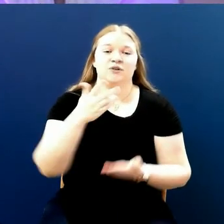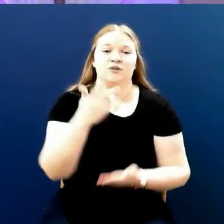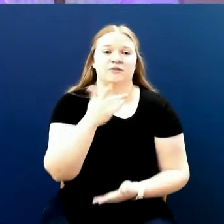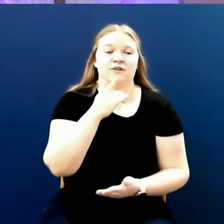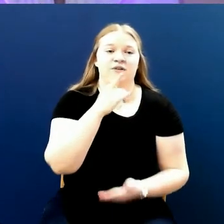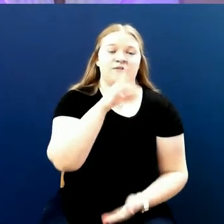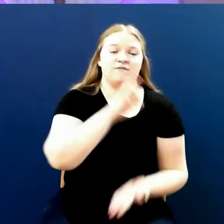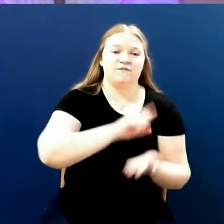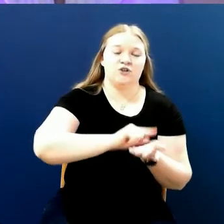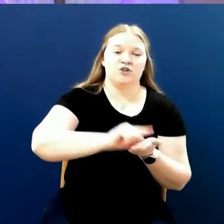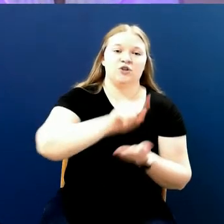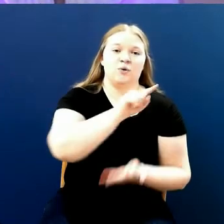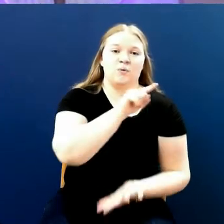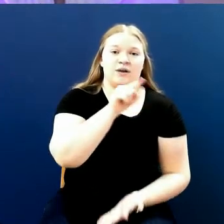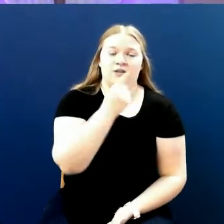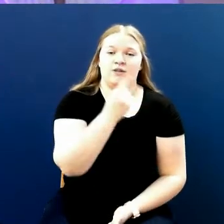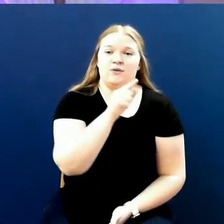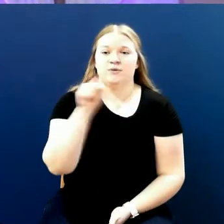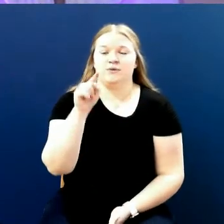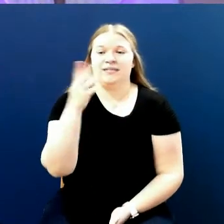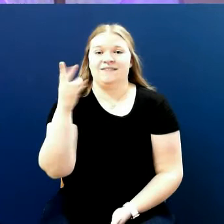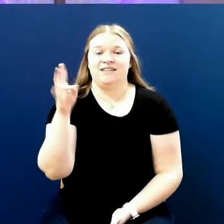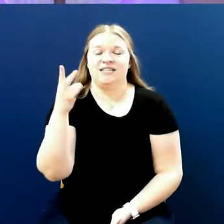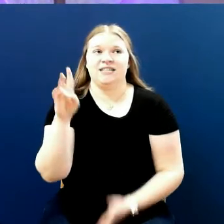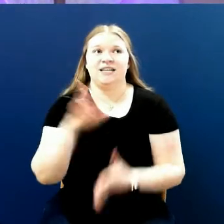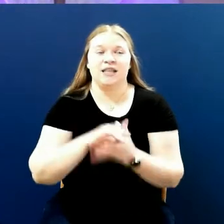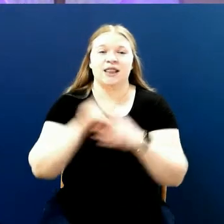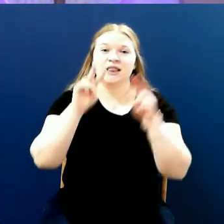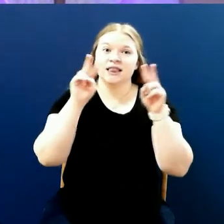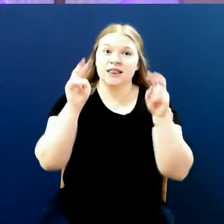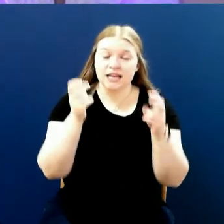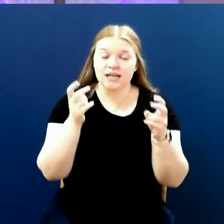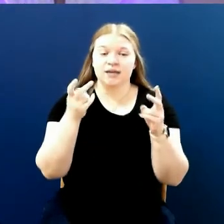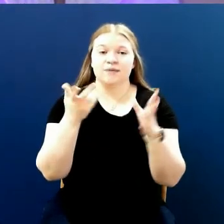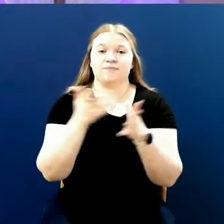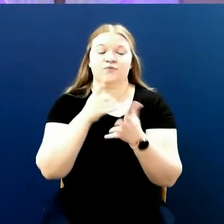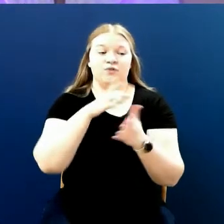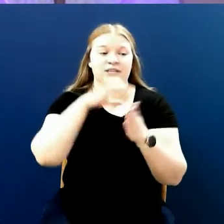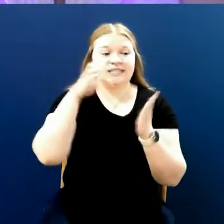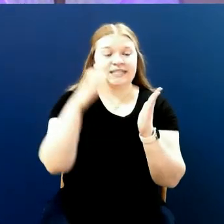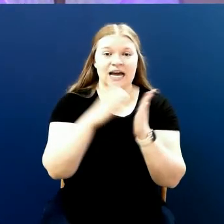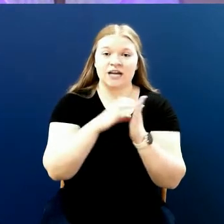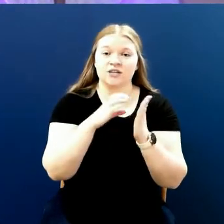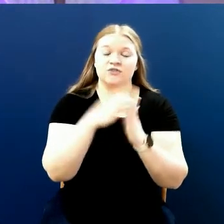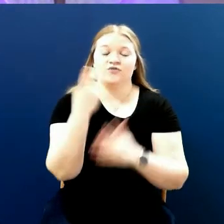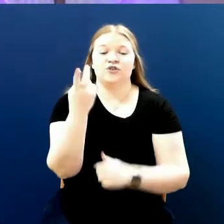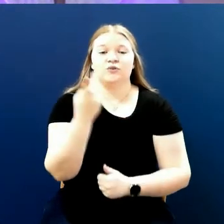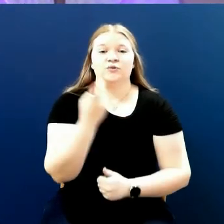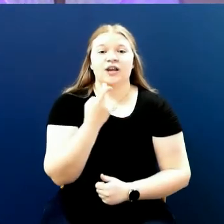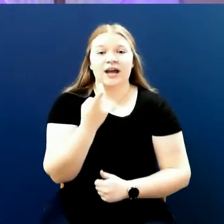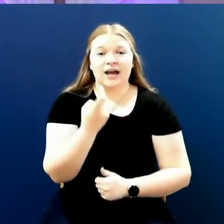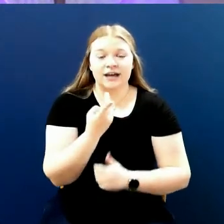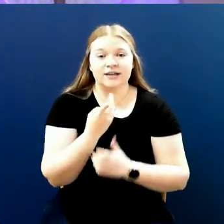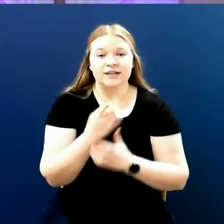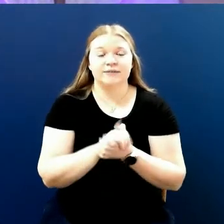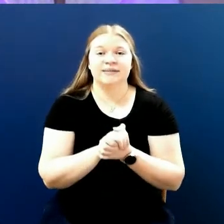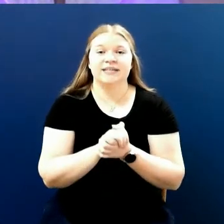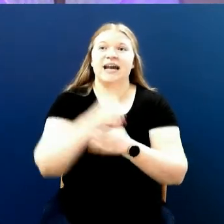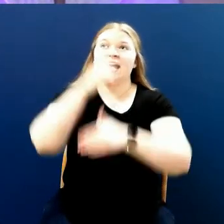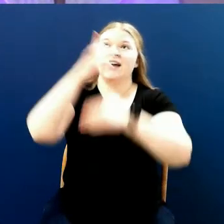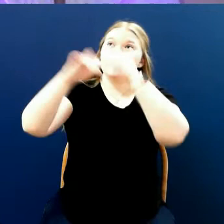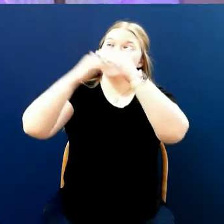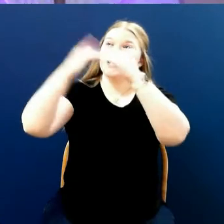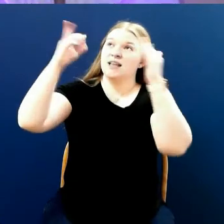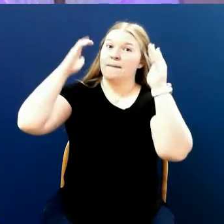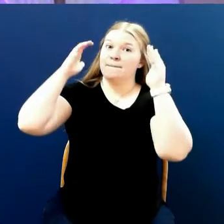The theme or the idea that we see throughout this section is for you and I to be heavenly